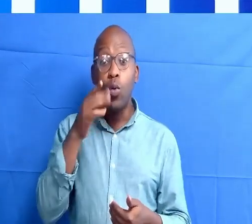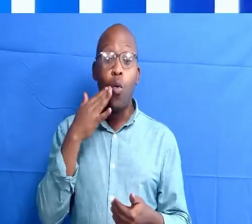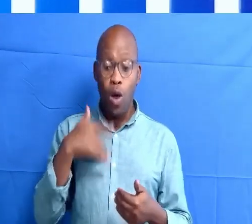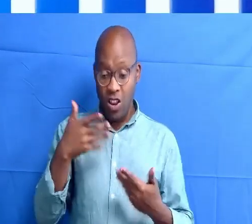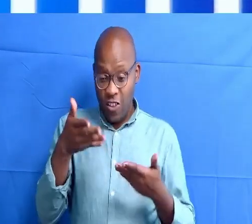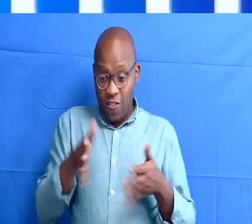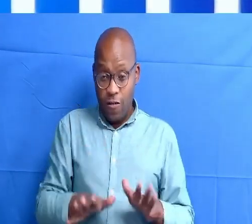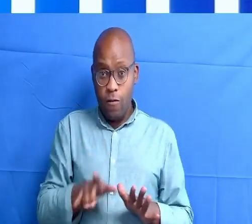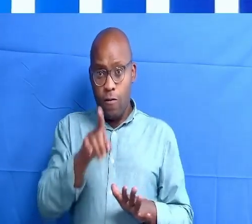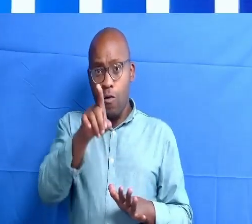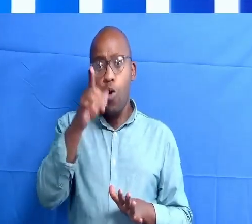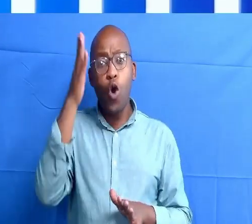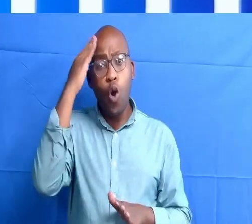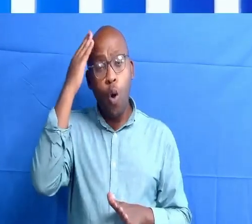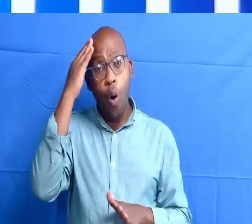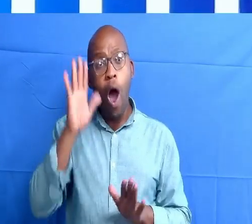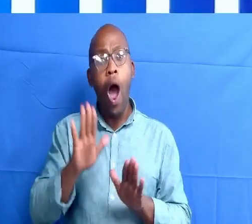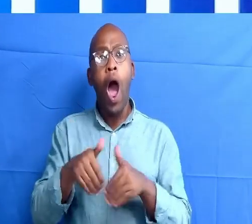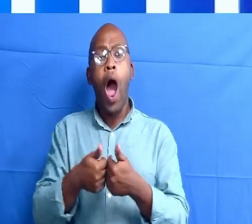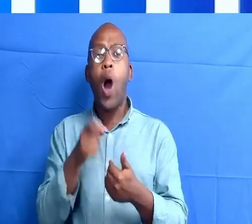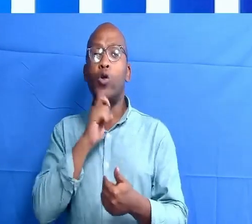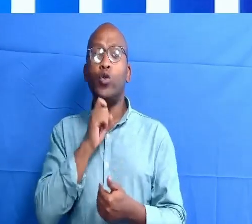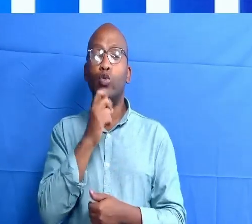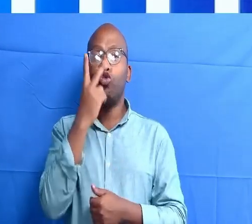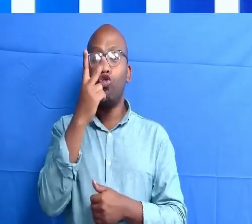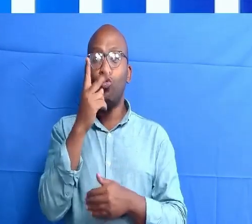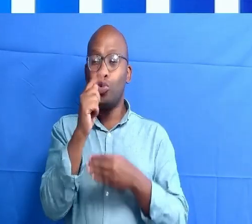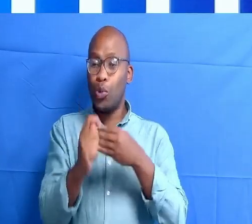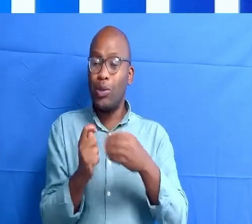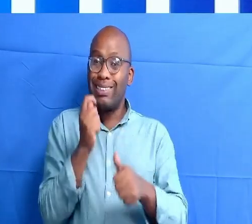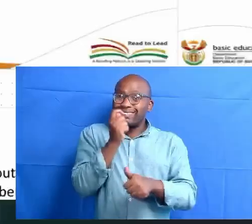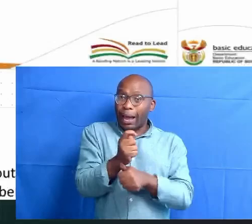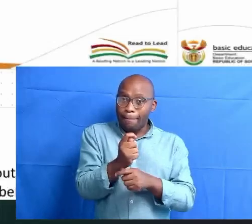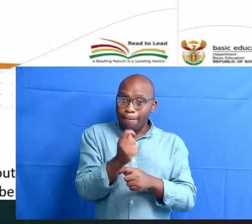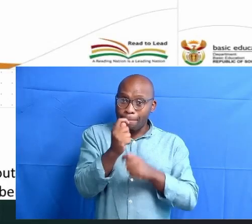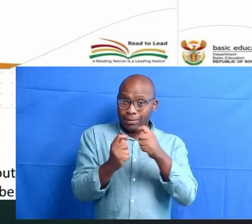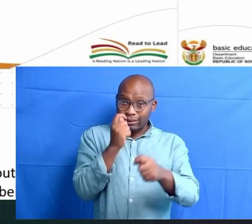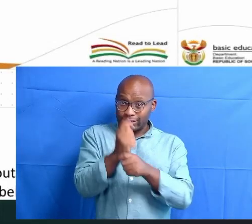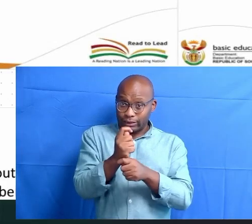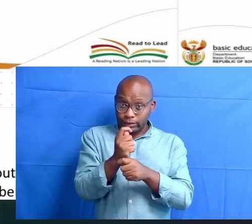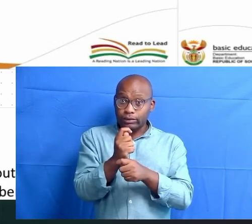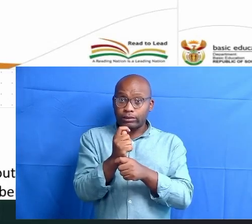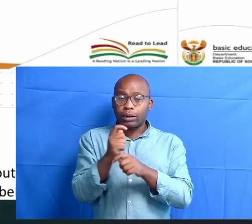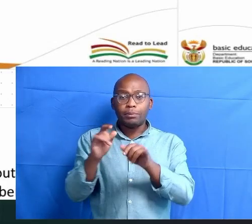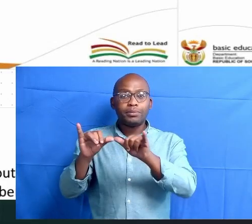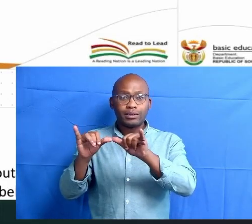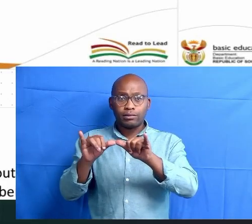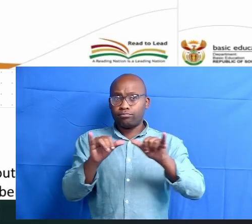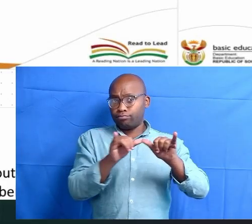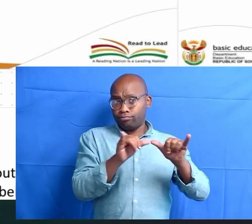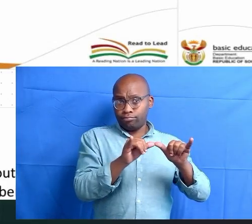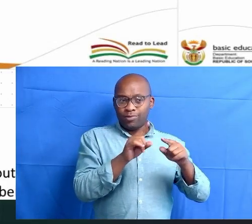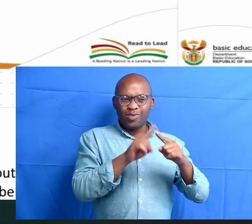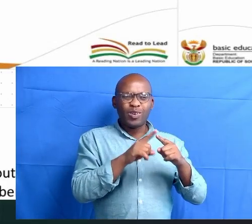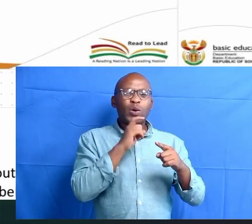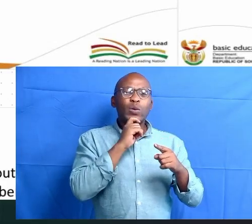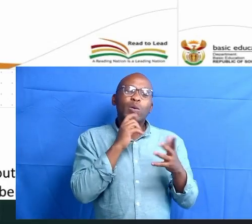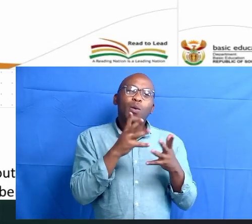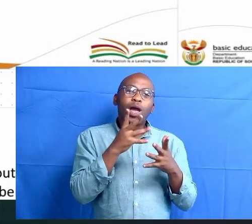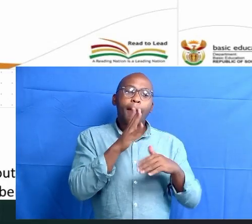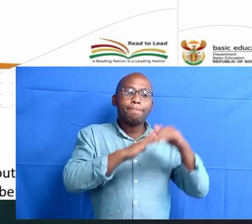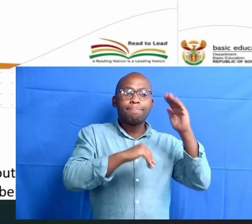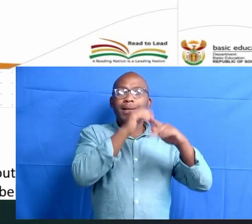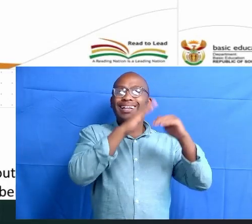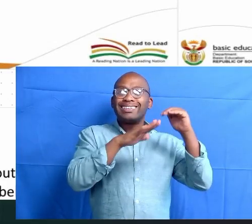able to work out with two types of scale on maps and plans and construction models.